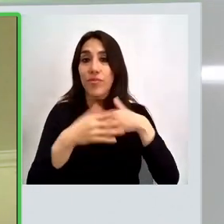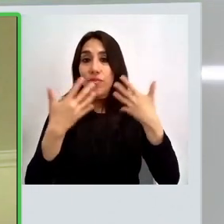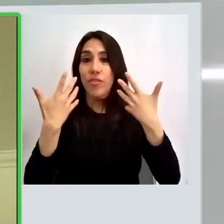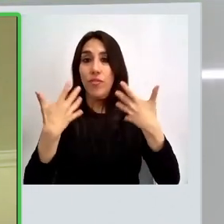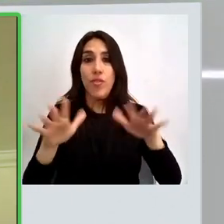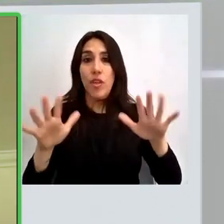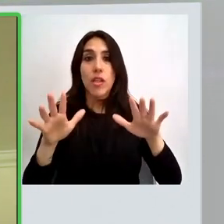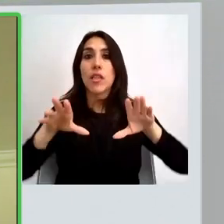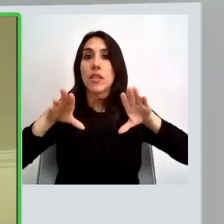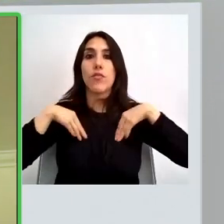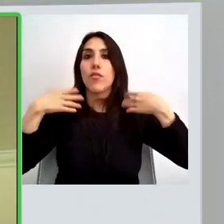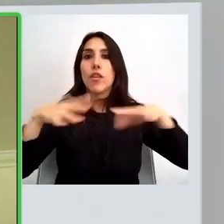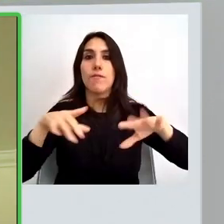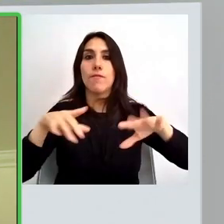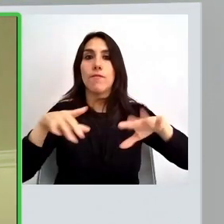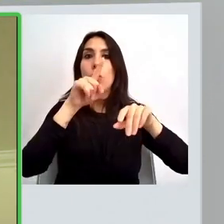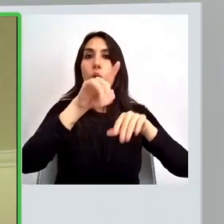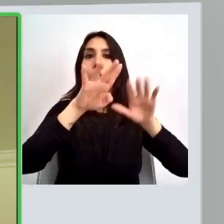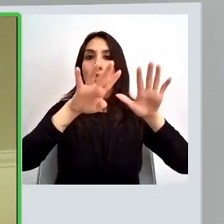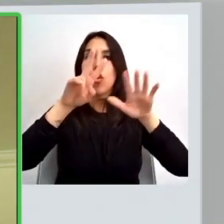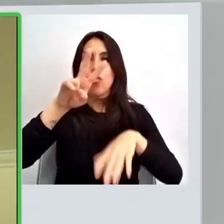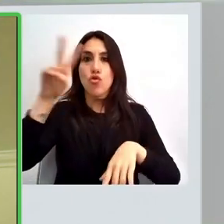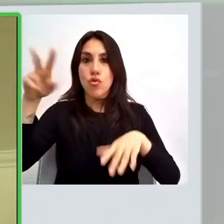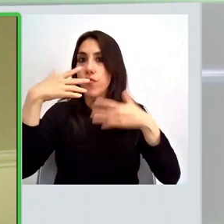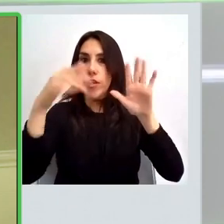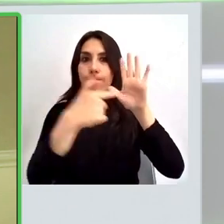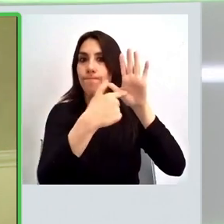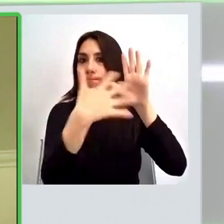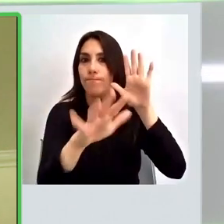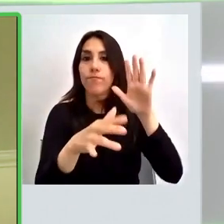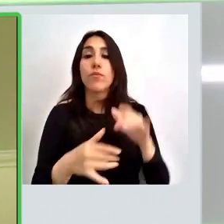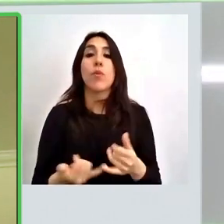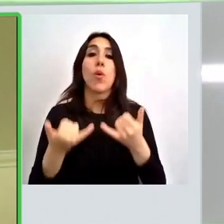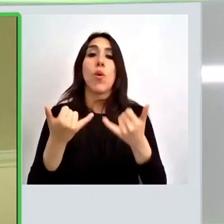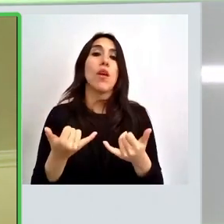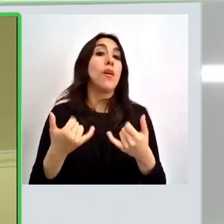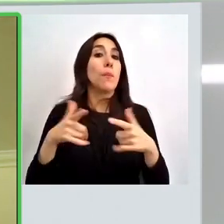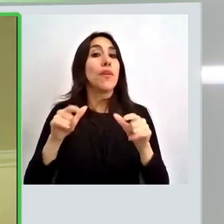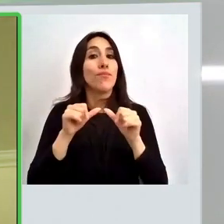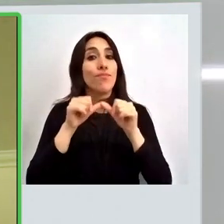drastic unemployment among persons with disabilities here in the United States.